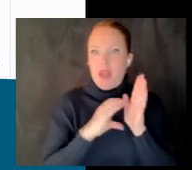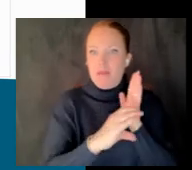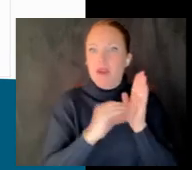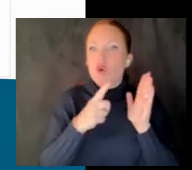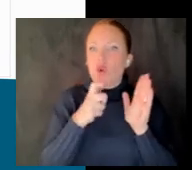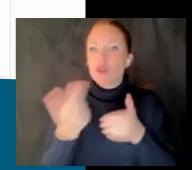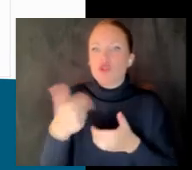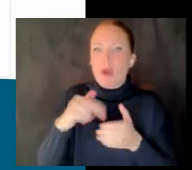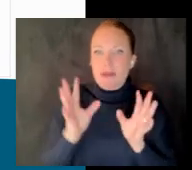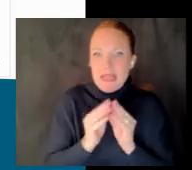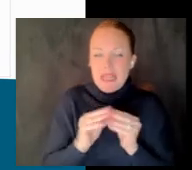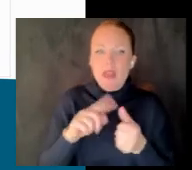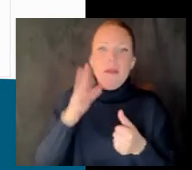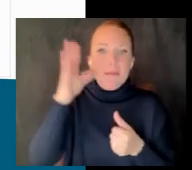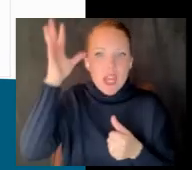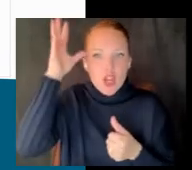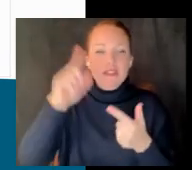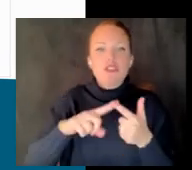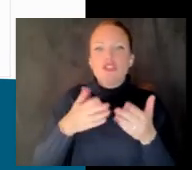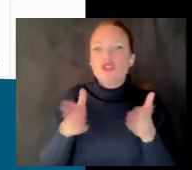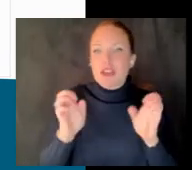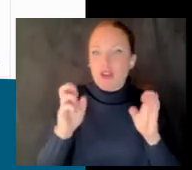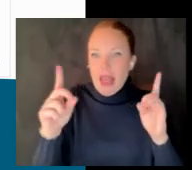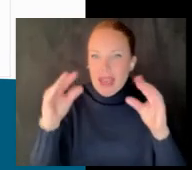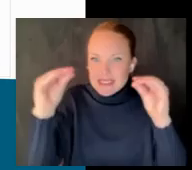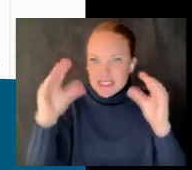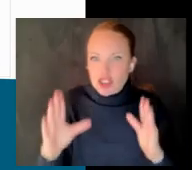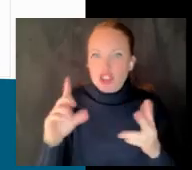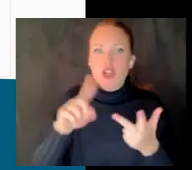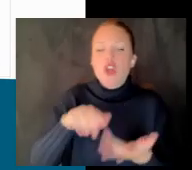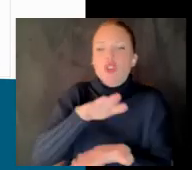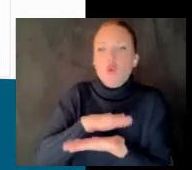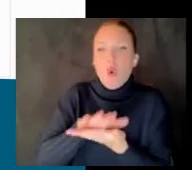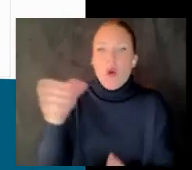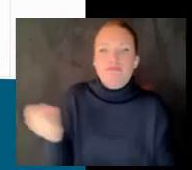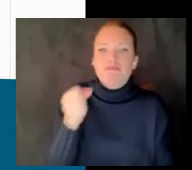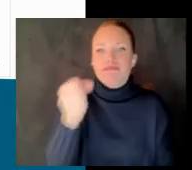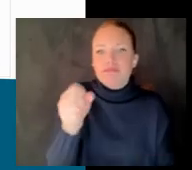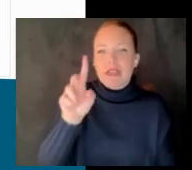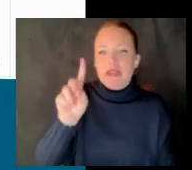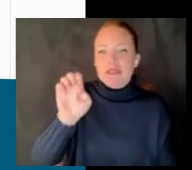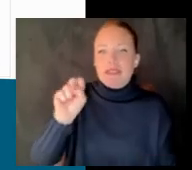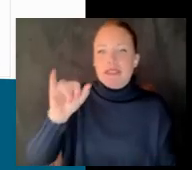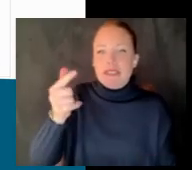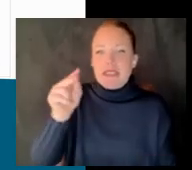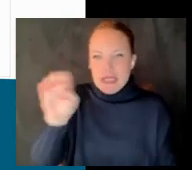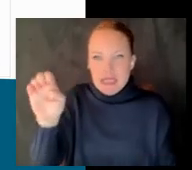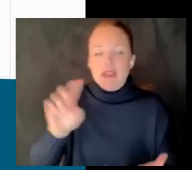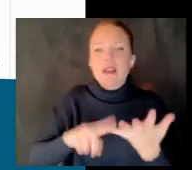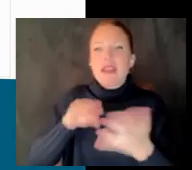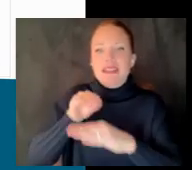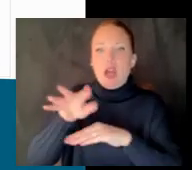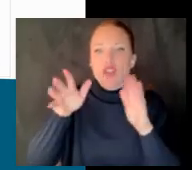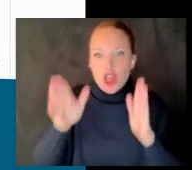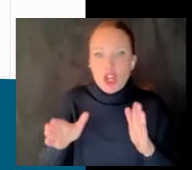parents, 2 general education teacher, the school designee, and the counselor. Please note that the signature here only confirms